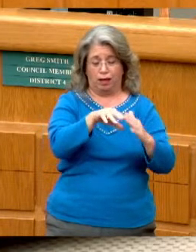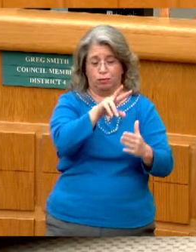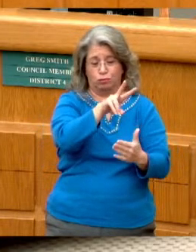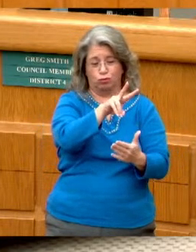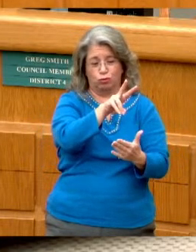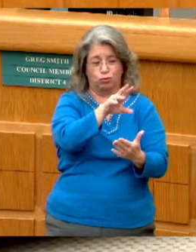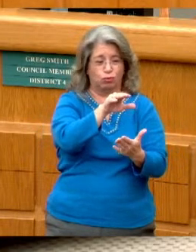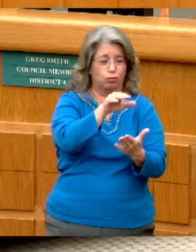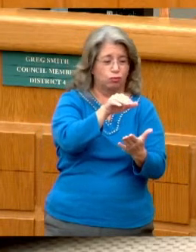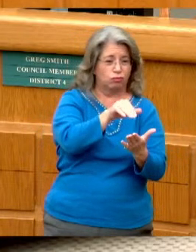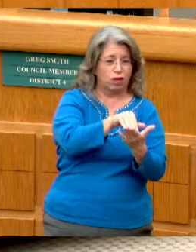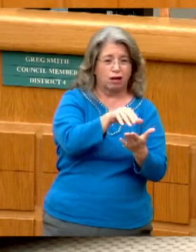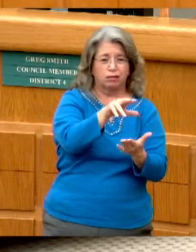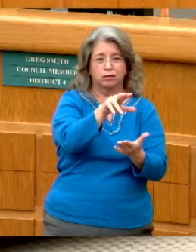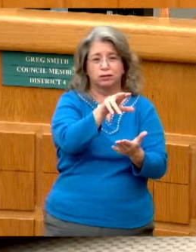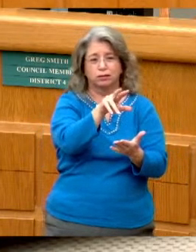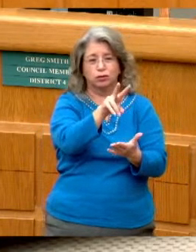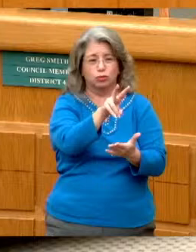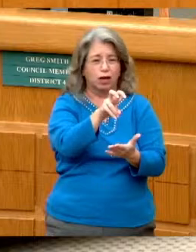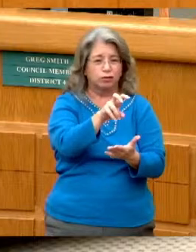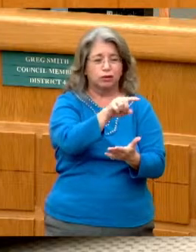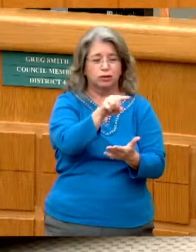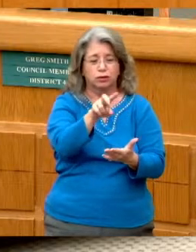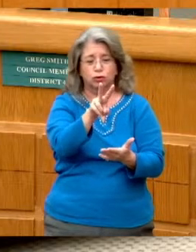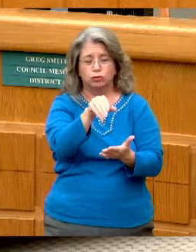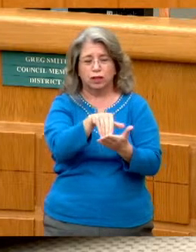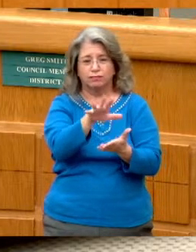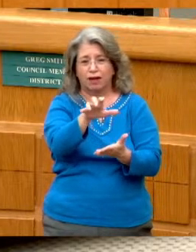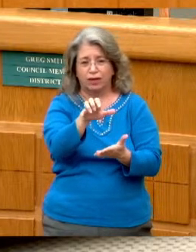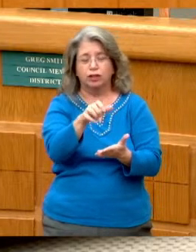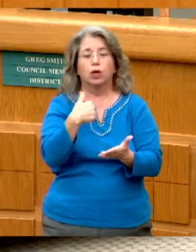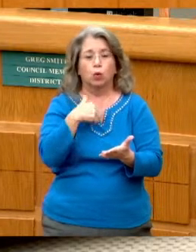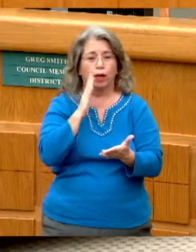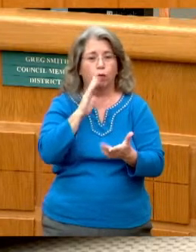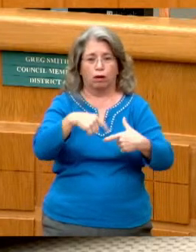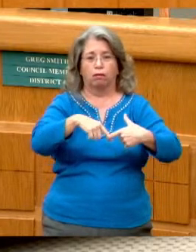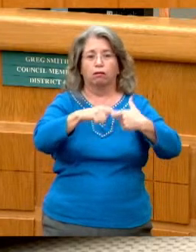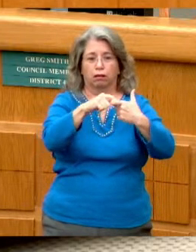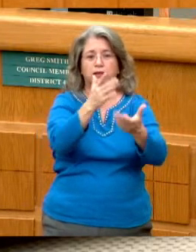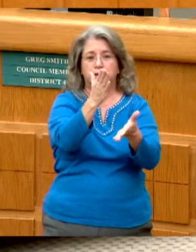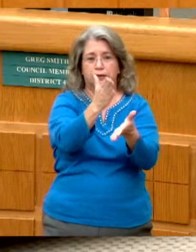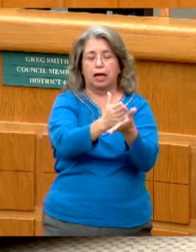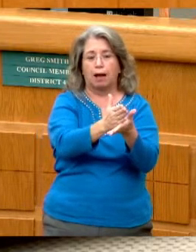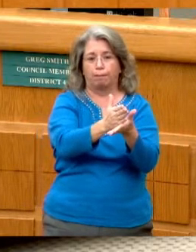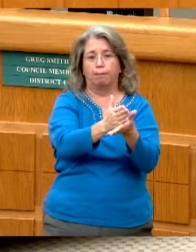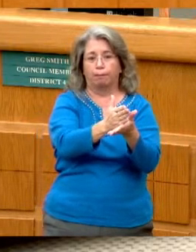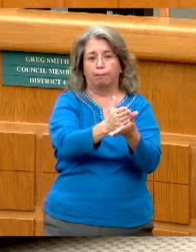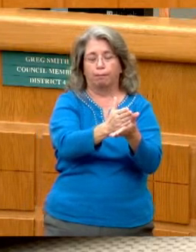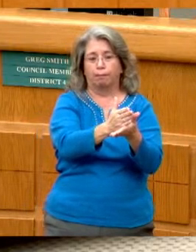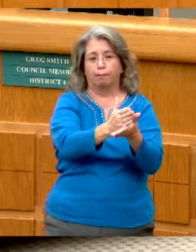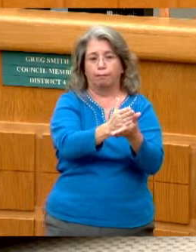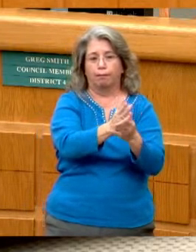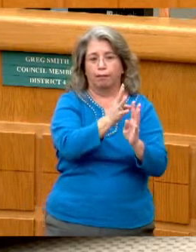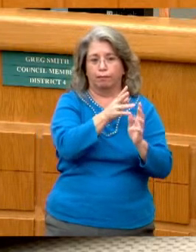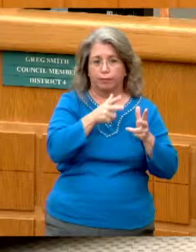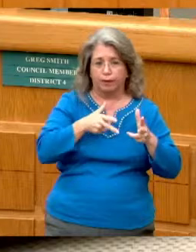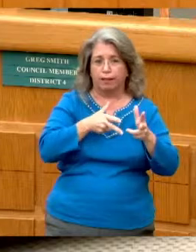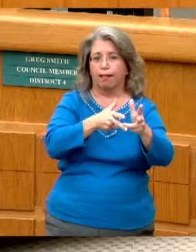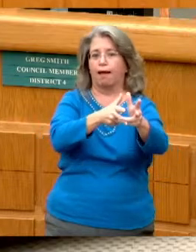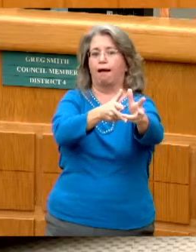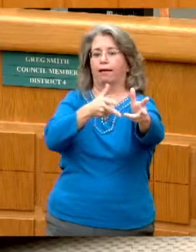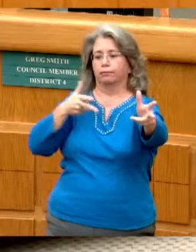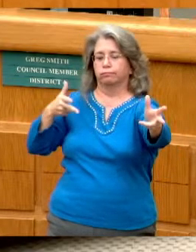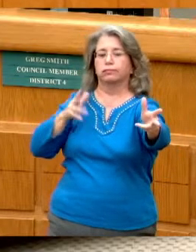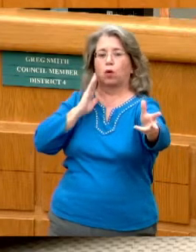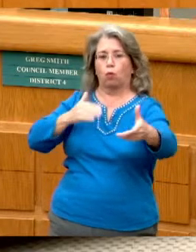2,500 vaccines administered, we will cut the line. We will stop the line from coming into the distribution center or the vaccination